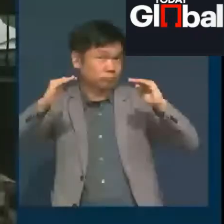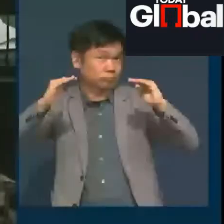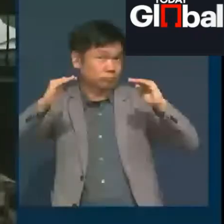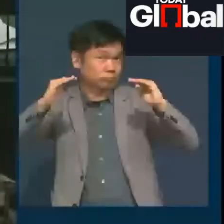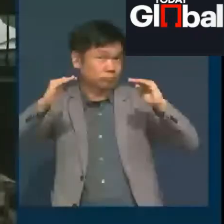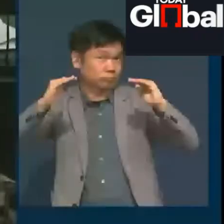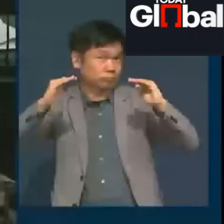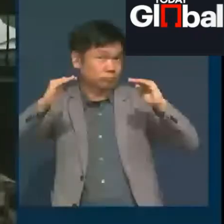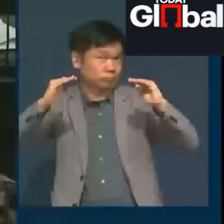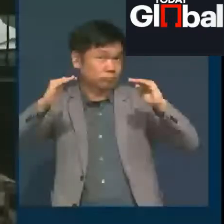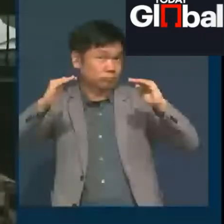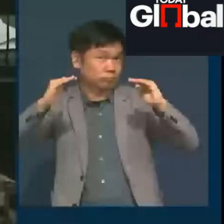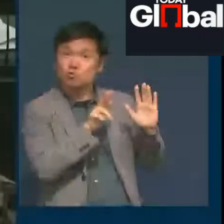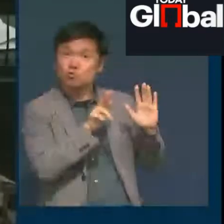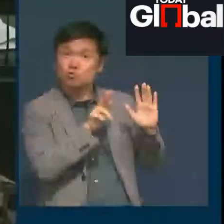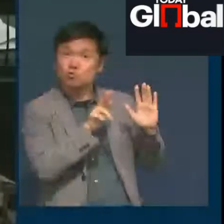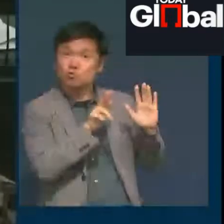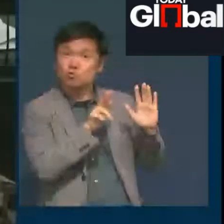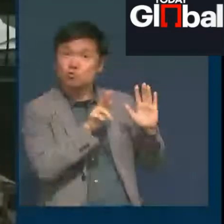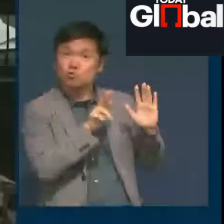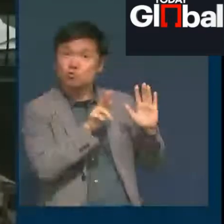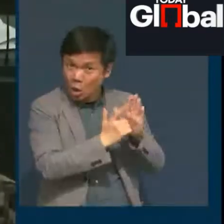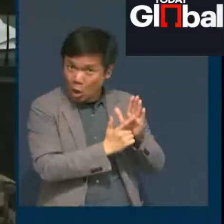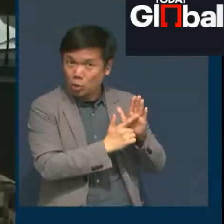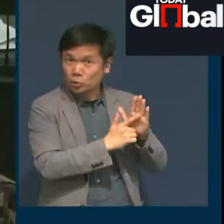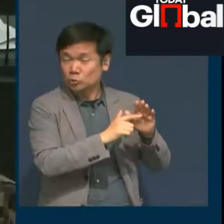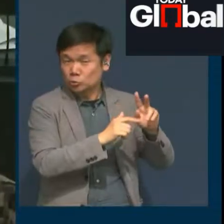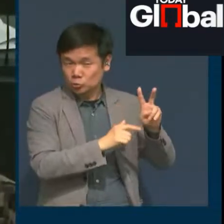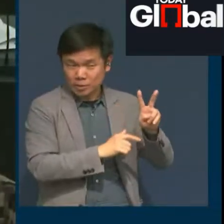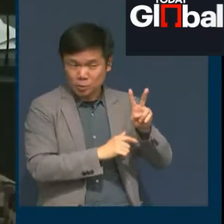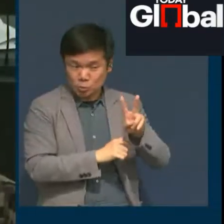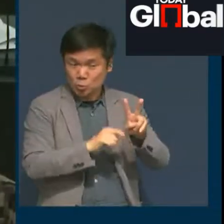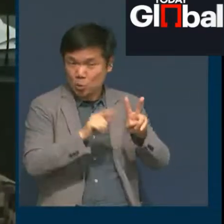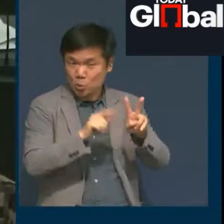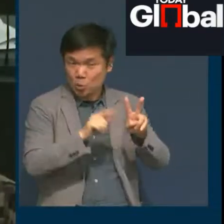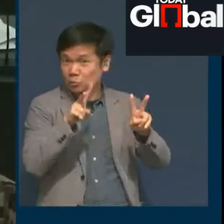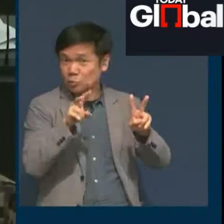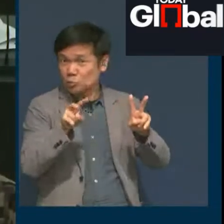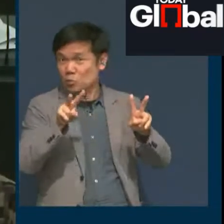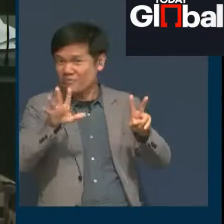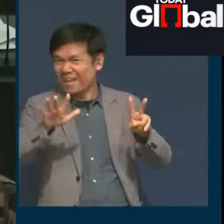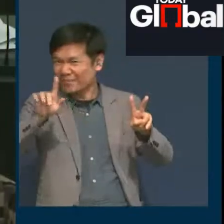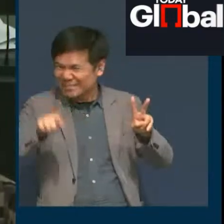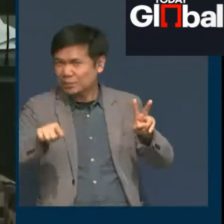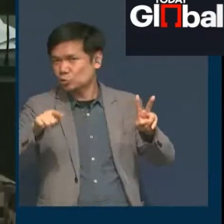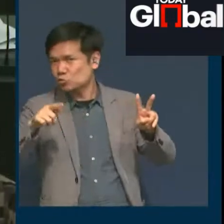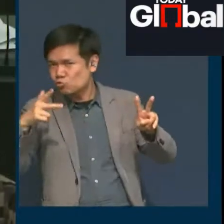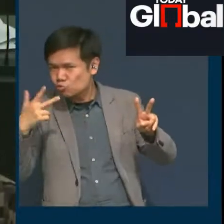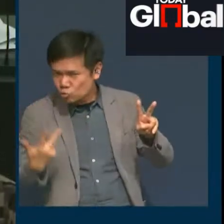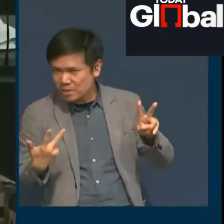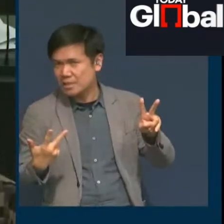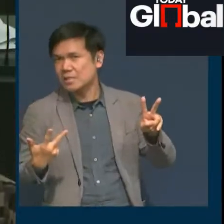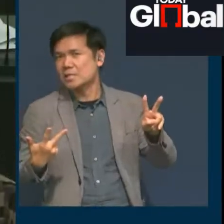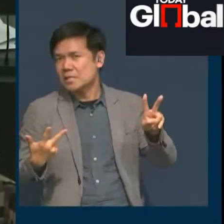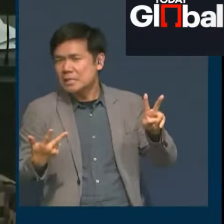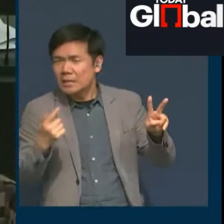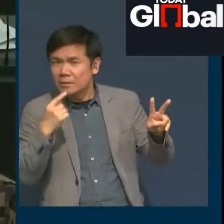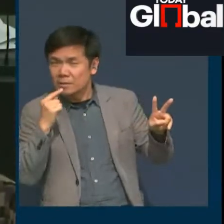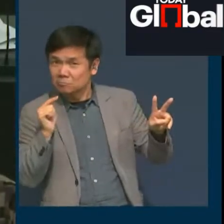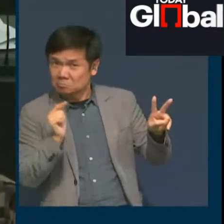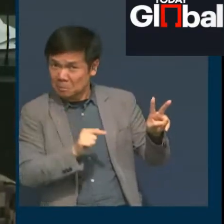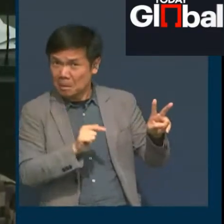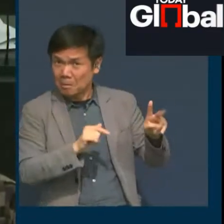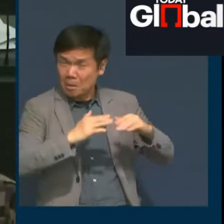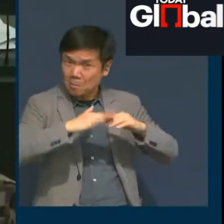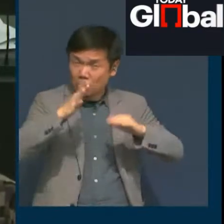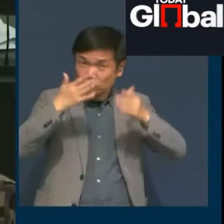Disability Law number 22 of 2025, Item 3, addressed awareness-raising